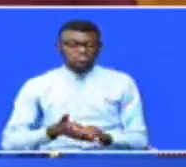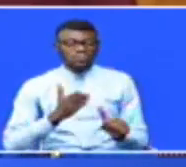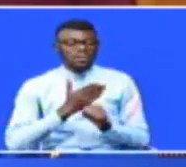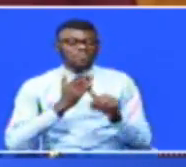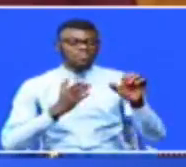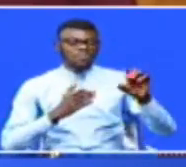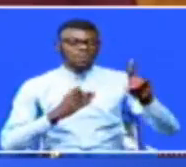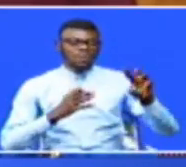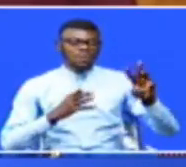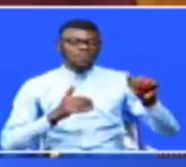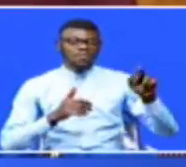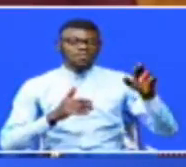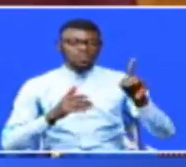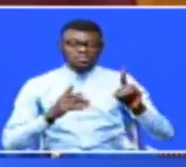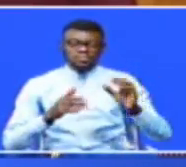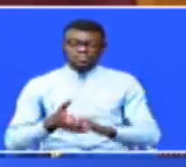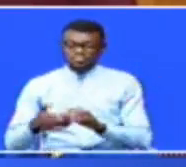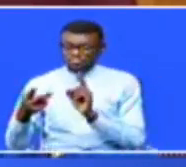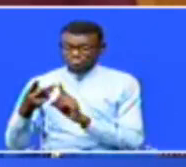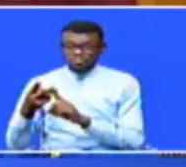Edward Mbogwa,